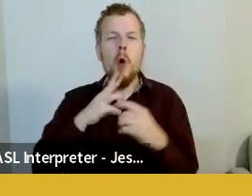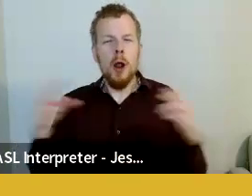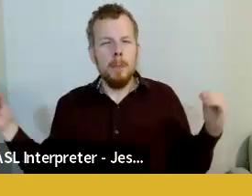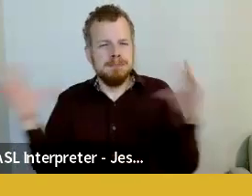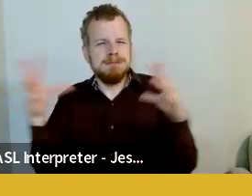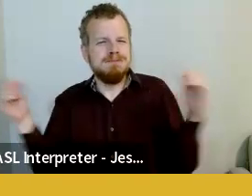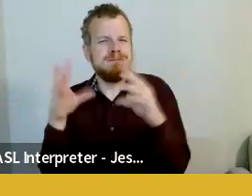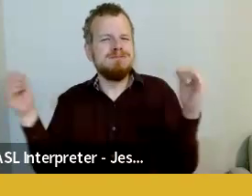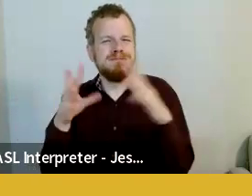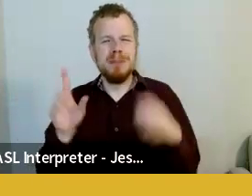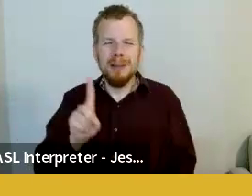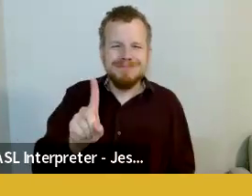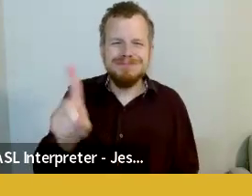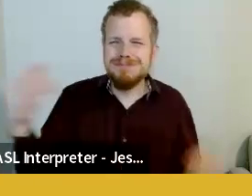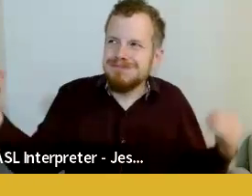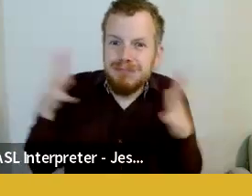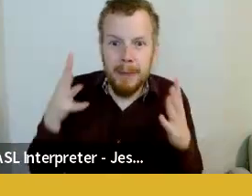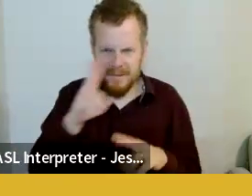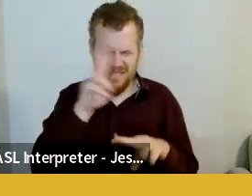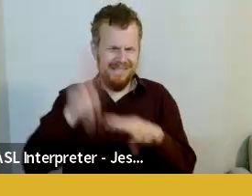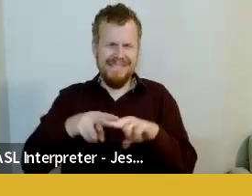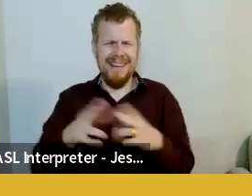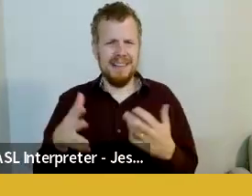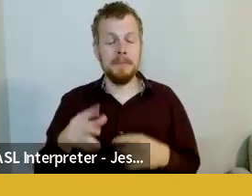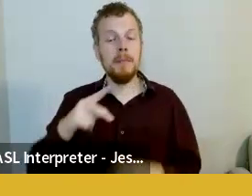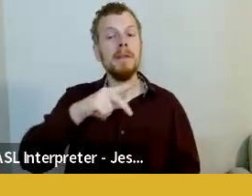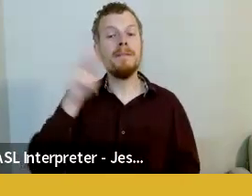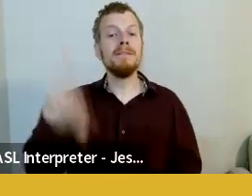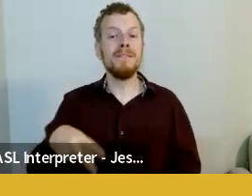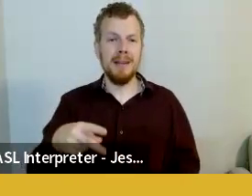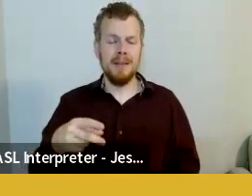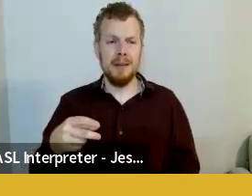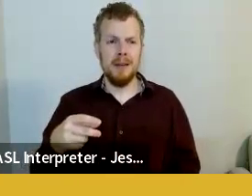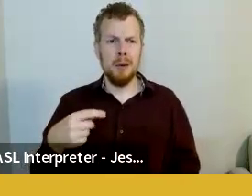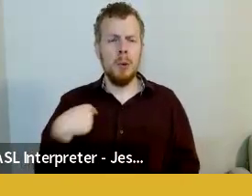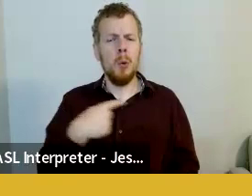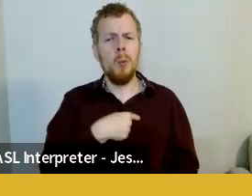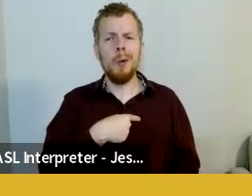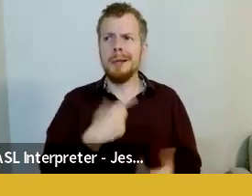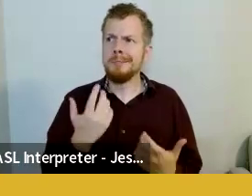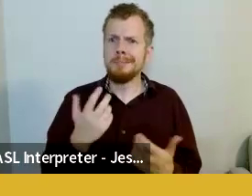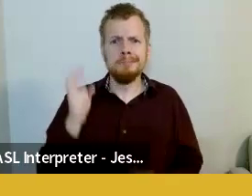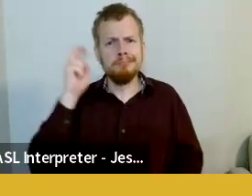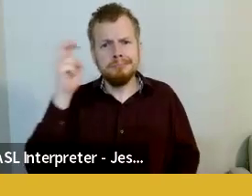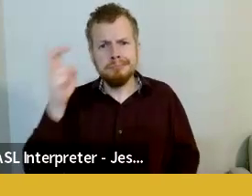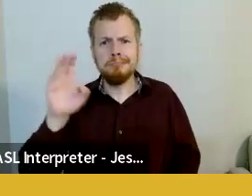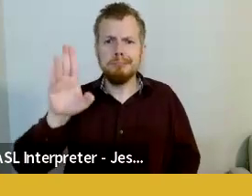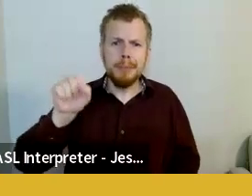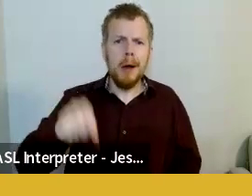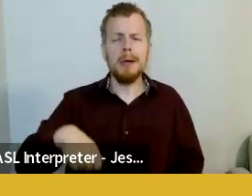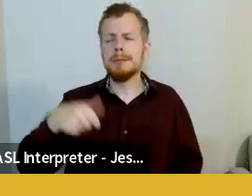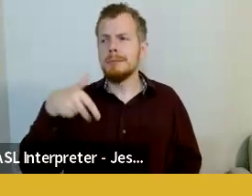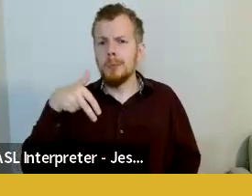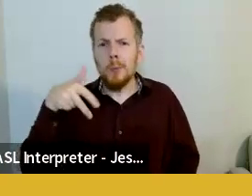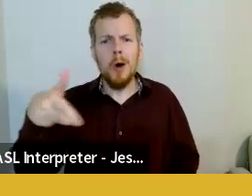down. Um, within Philadelphia, I know a lot of us probably do travel, whether we're using public transportation, whether we're walking, whether we're